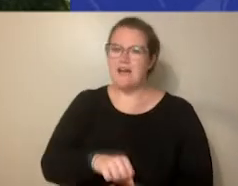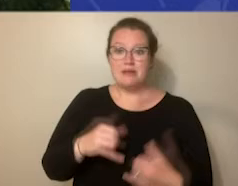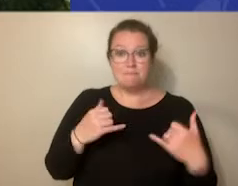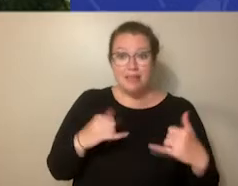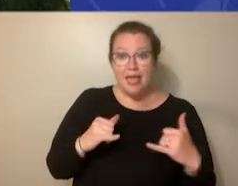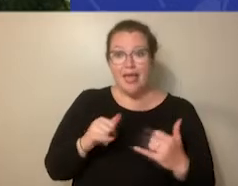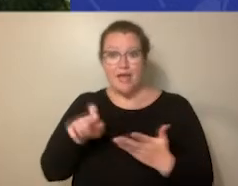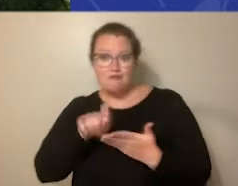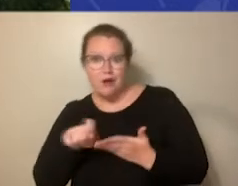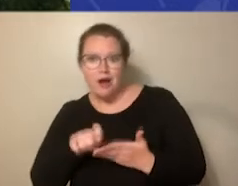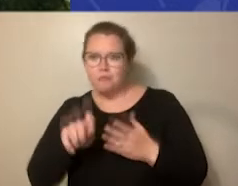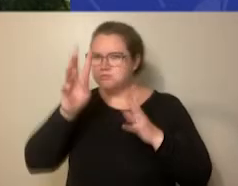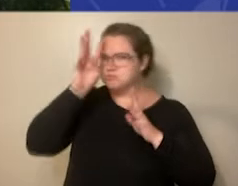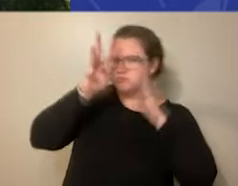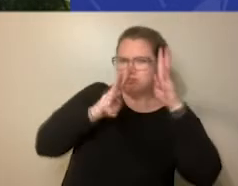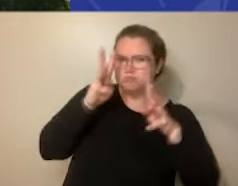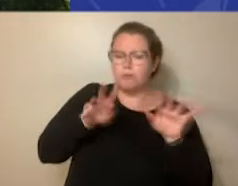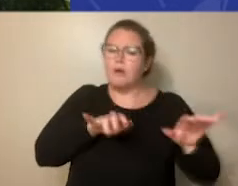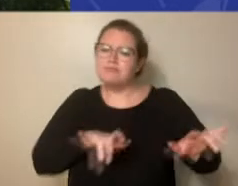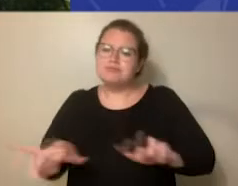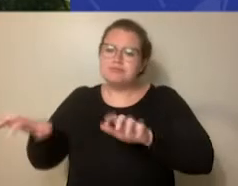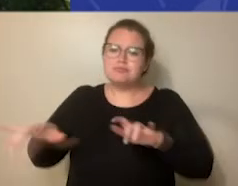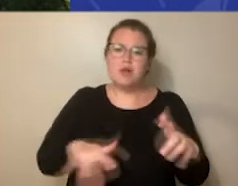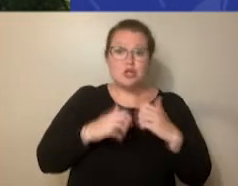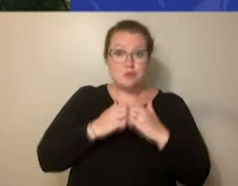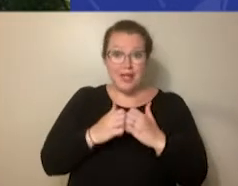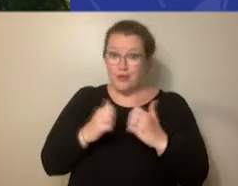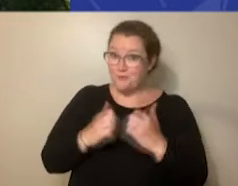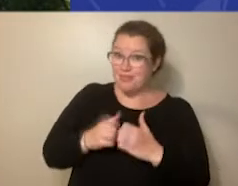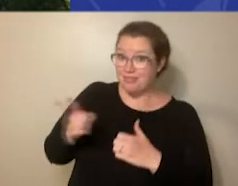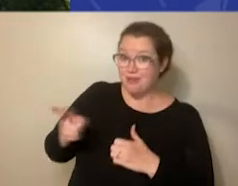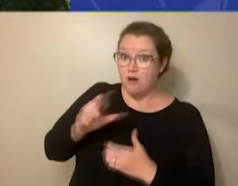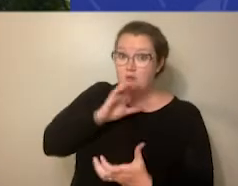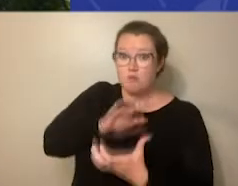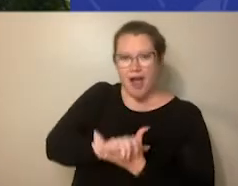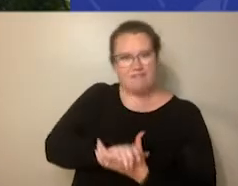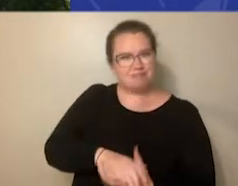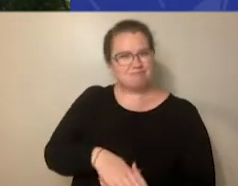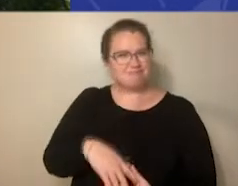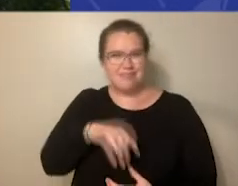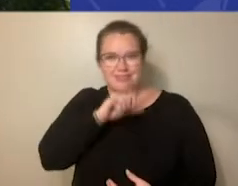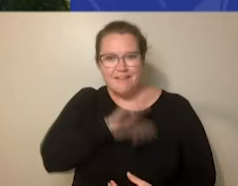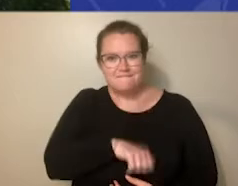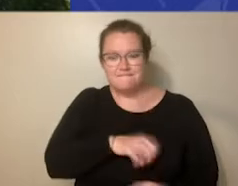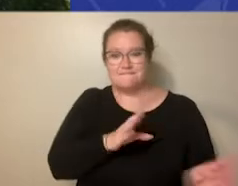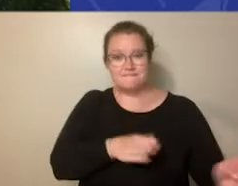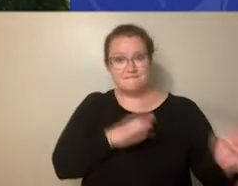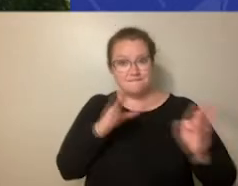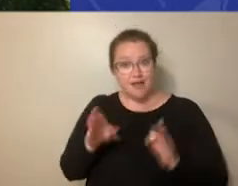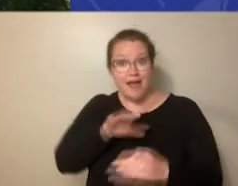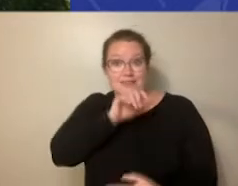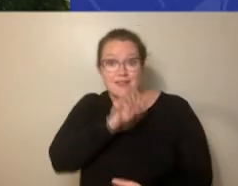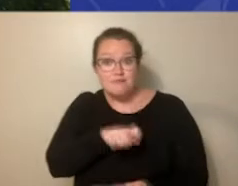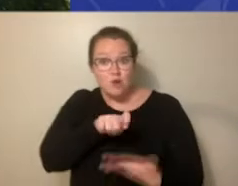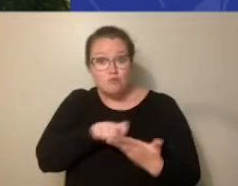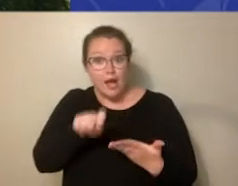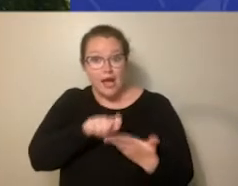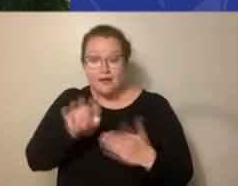and to put music together. Another one, of course, is writing songs. I've